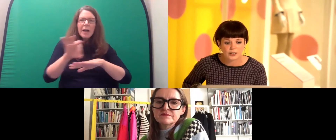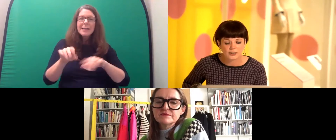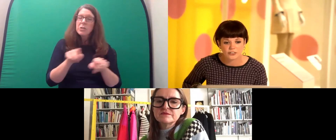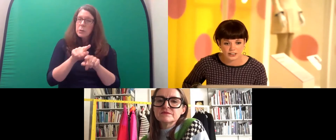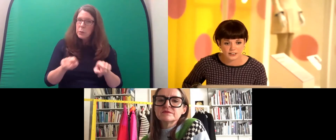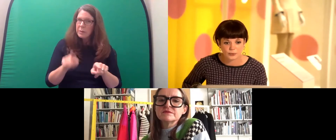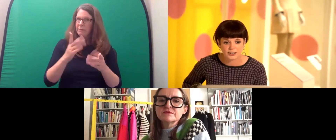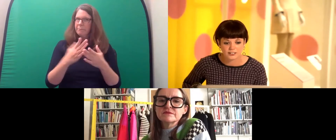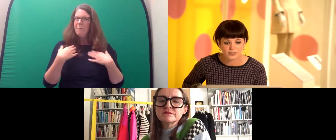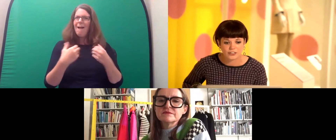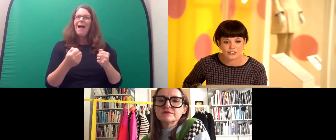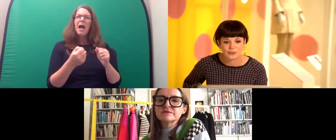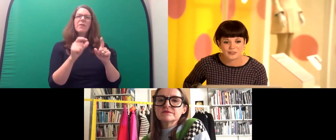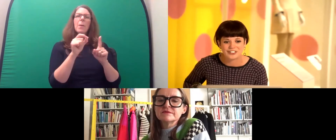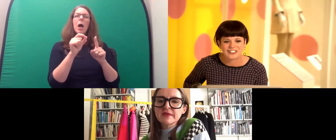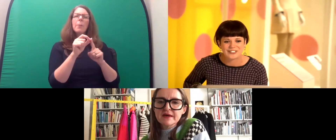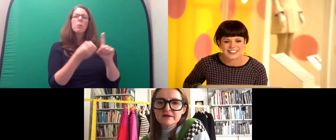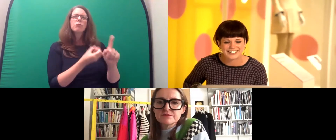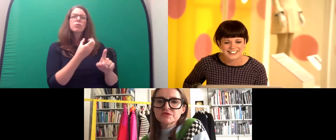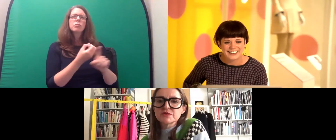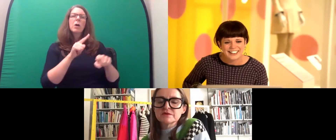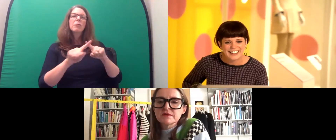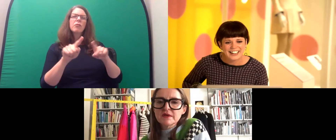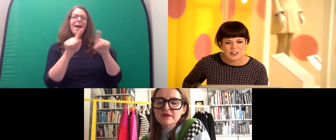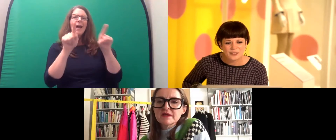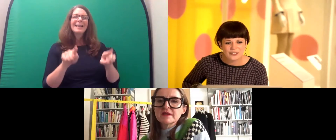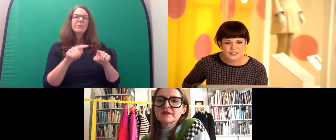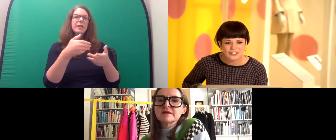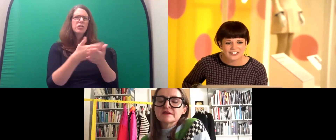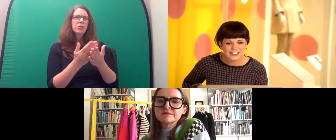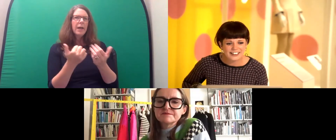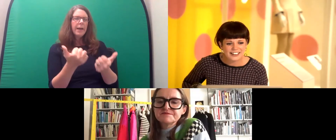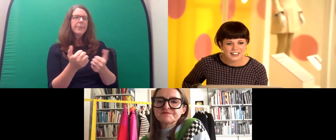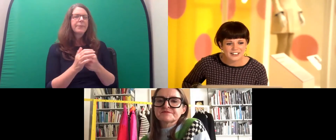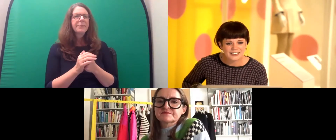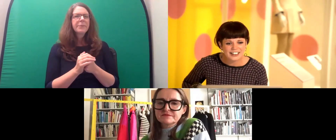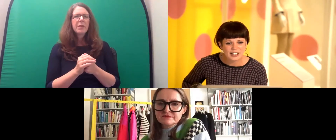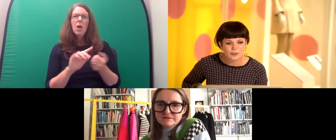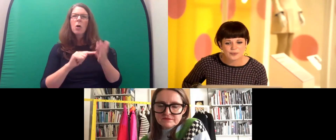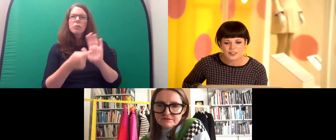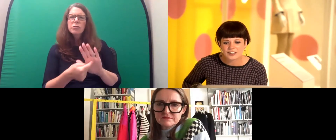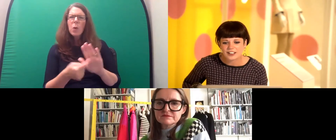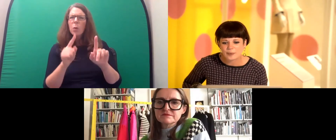my screen, and we can flick through some images. Yeah, sure. So I'm going to do that now.